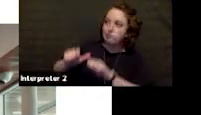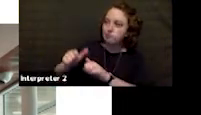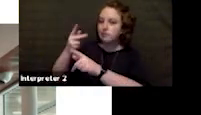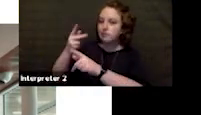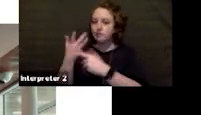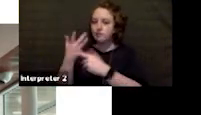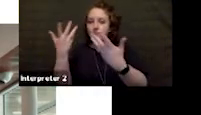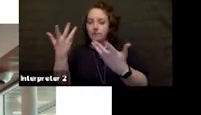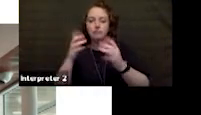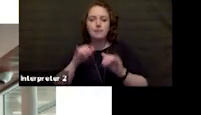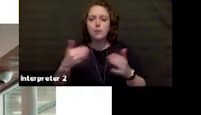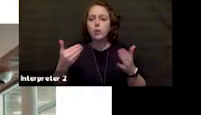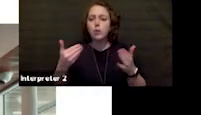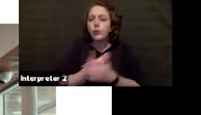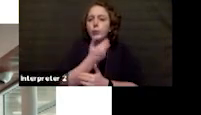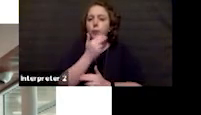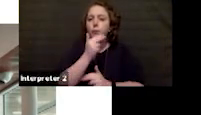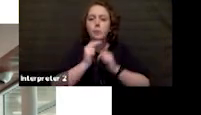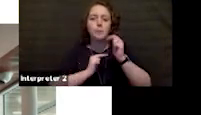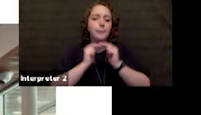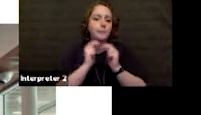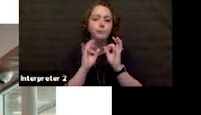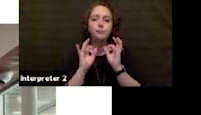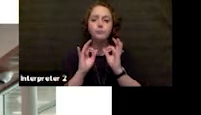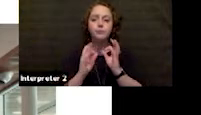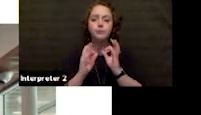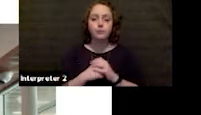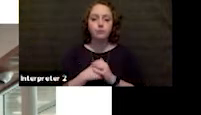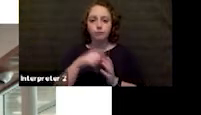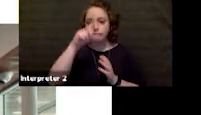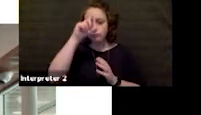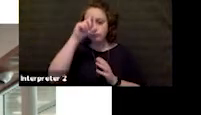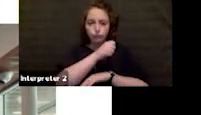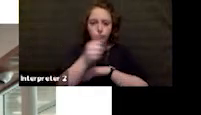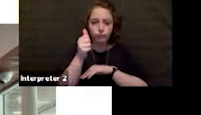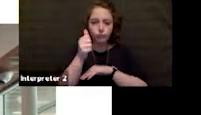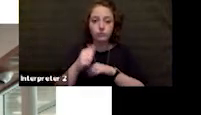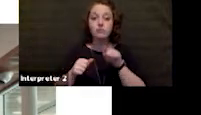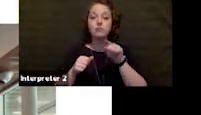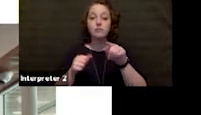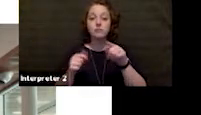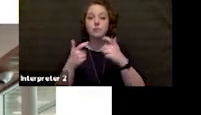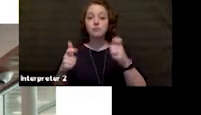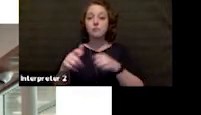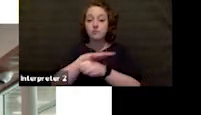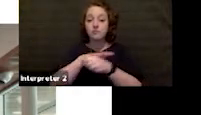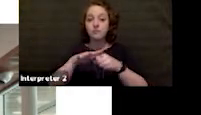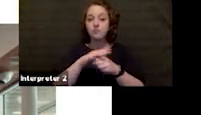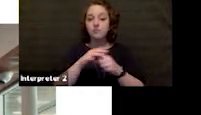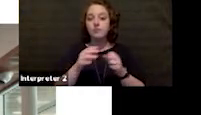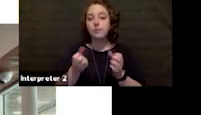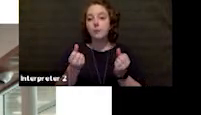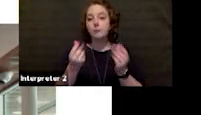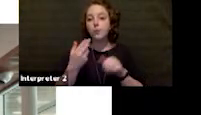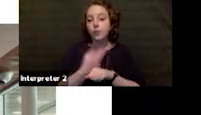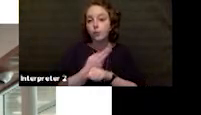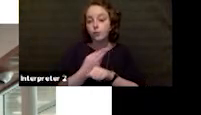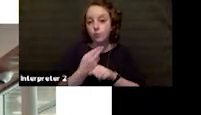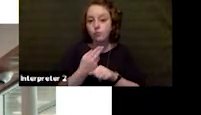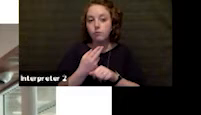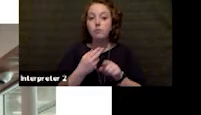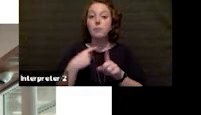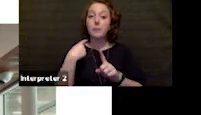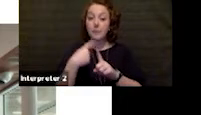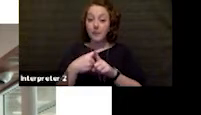here, the big picture, some large flexible spaces for multi-use, which also offered a more flexible dining